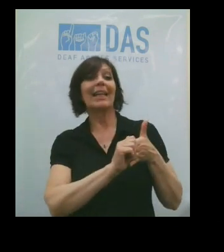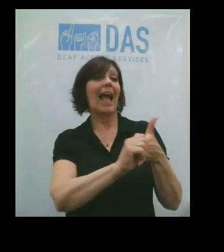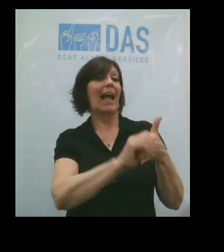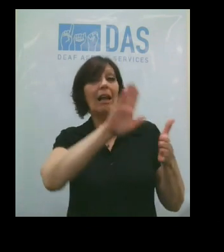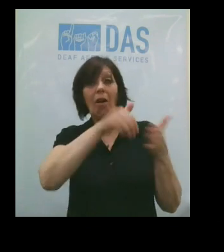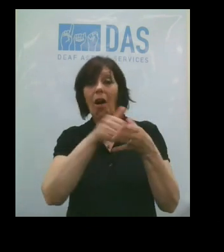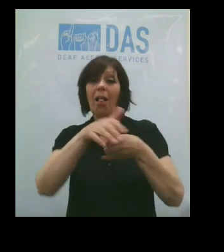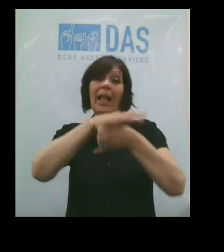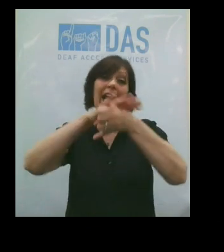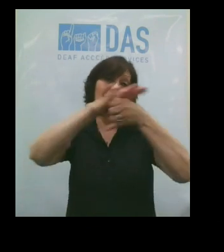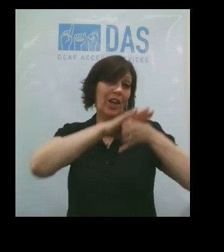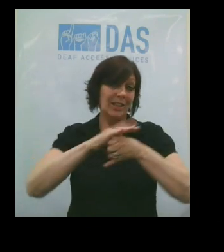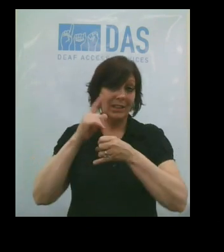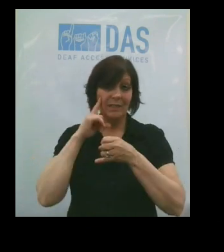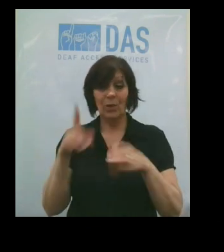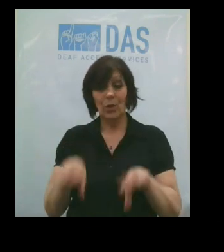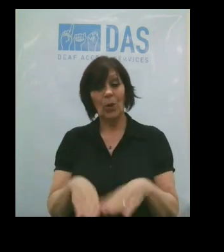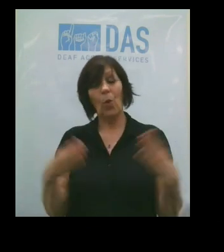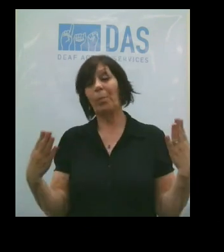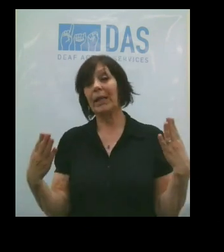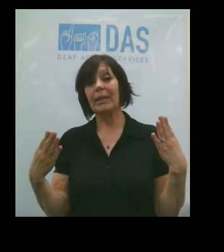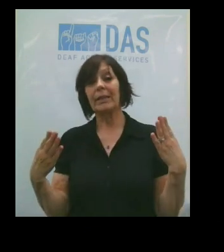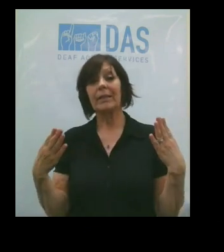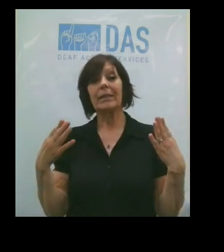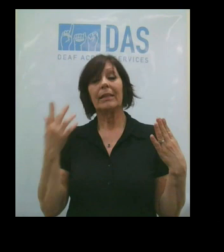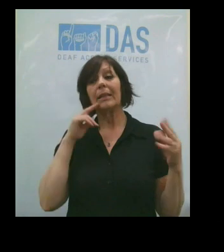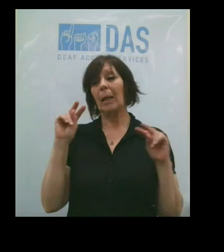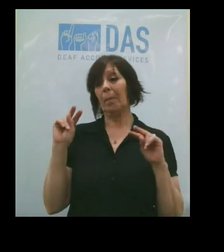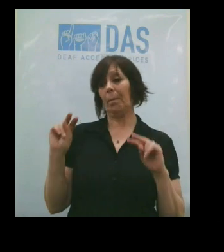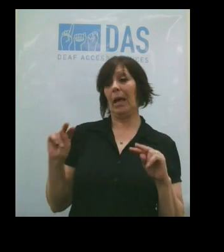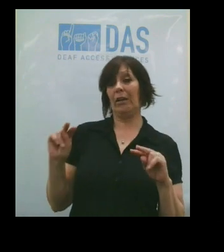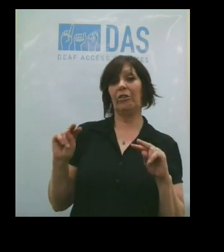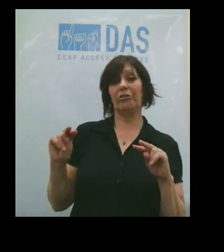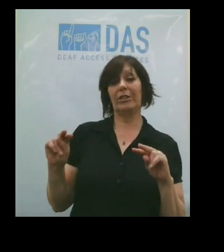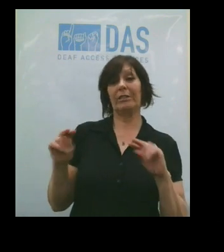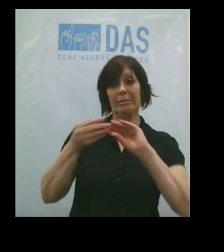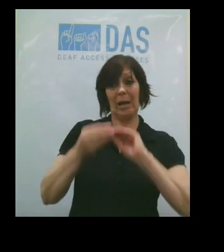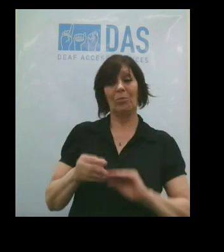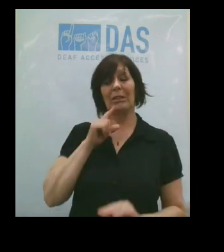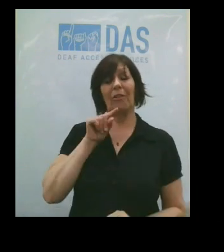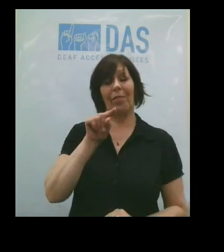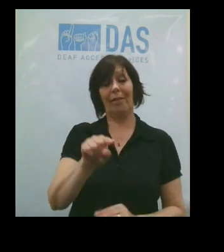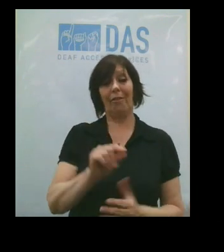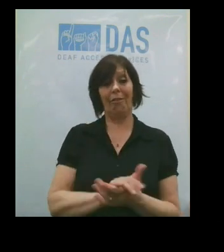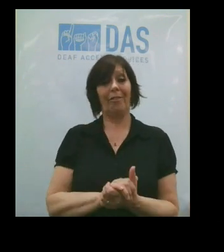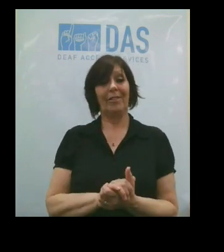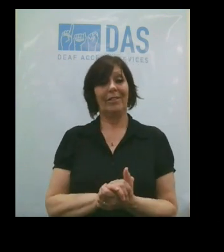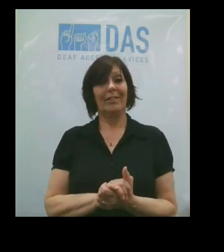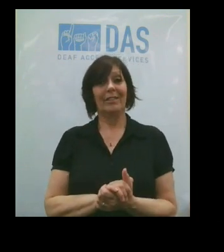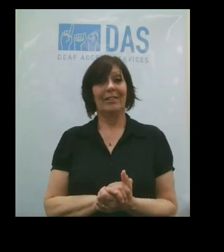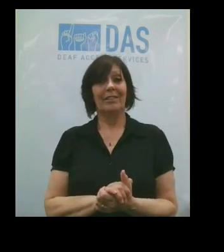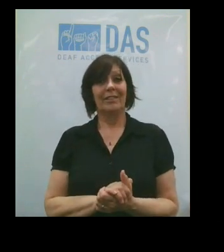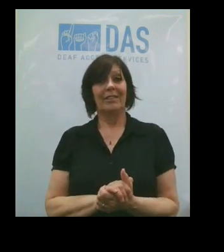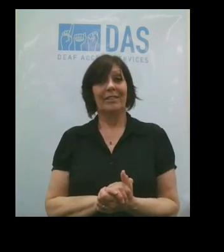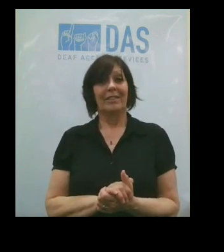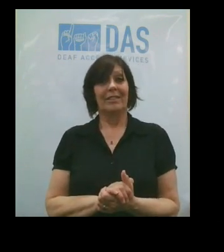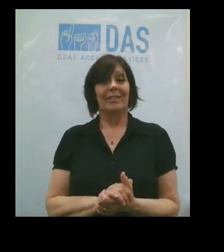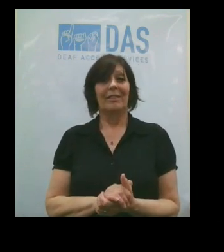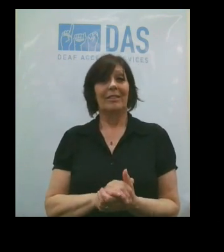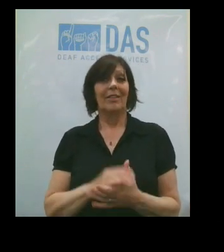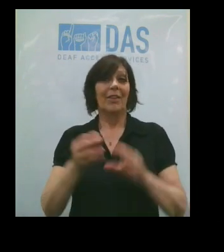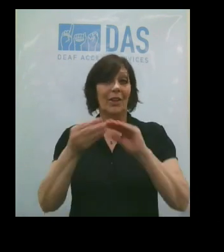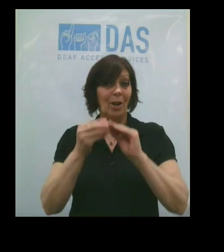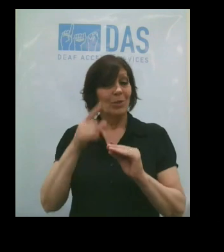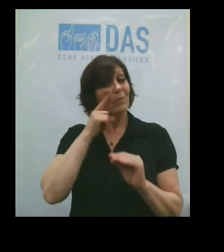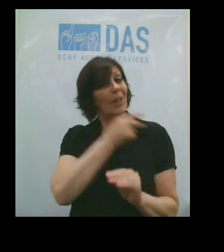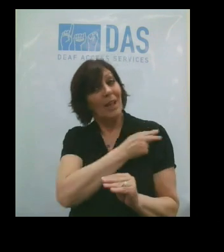with regards to reopening. The regional monitoring dashboard is there. The monitoring dashboard with regards to our hospitalizations